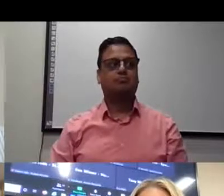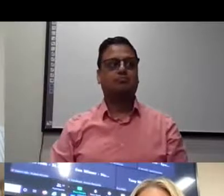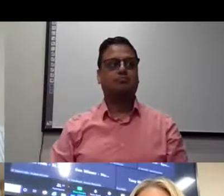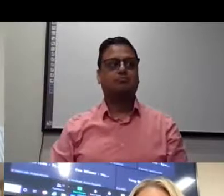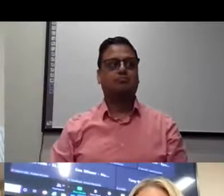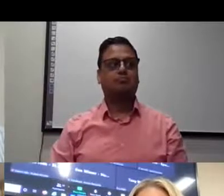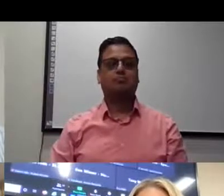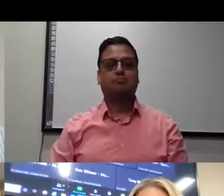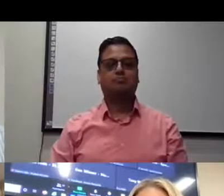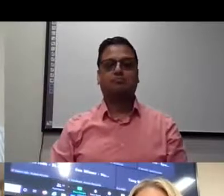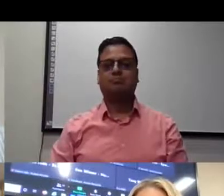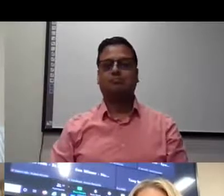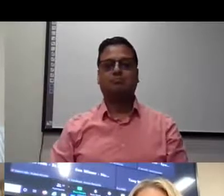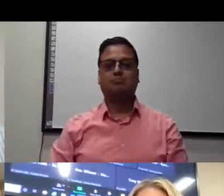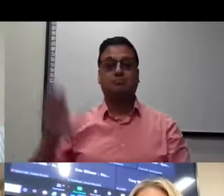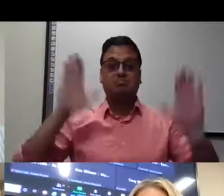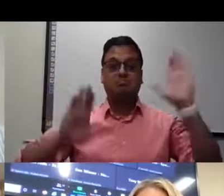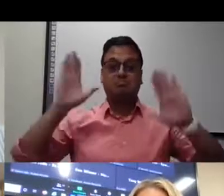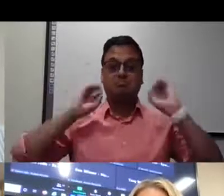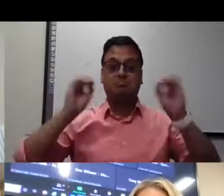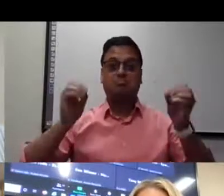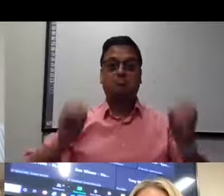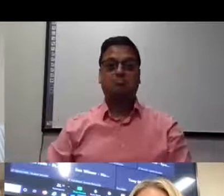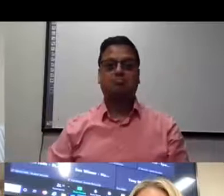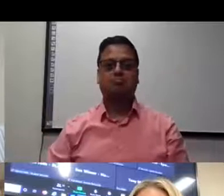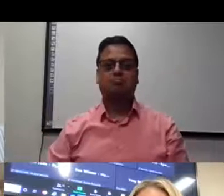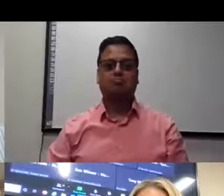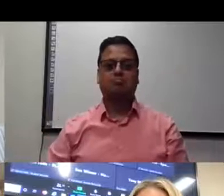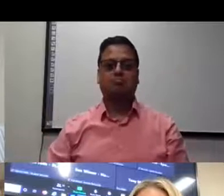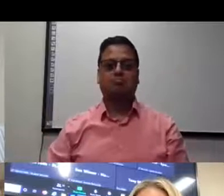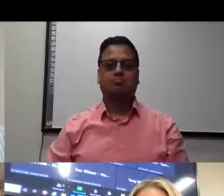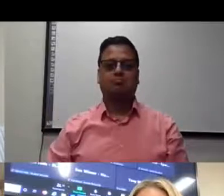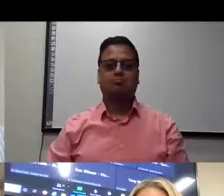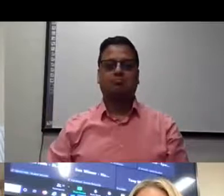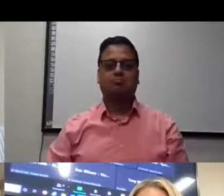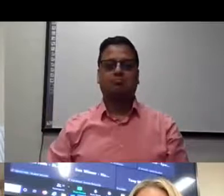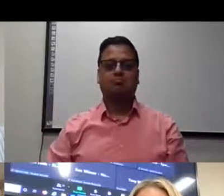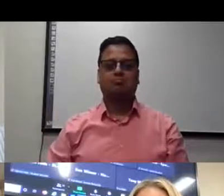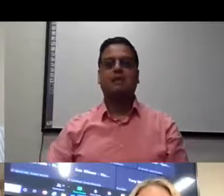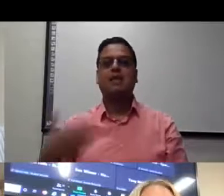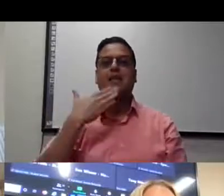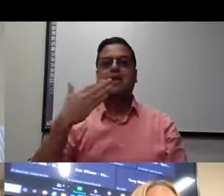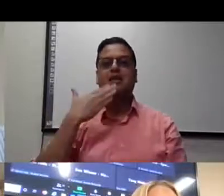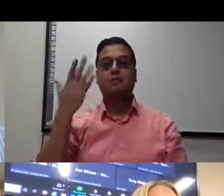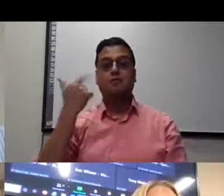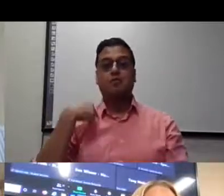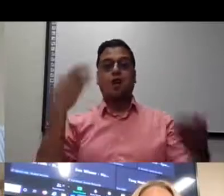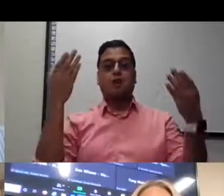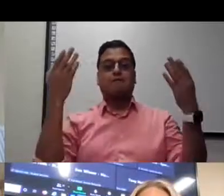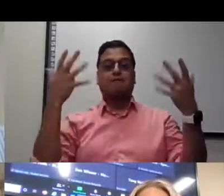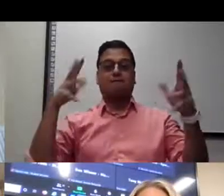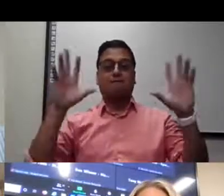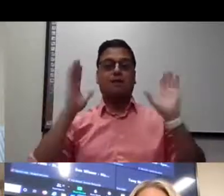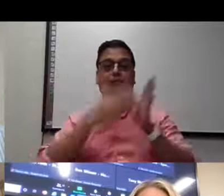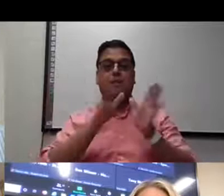All right, President Chin, we have no other hands for comment on this item. Great, thank you. Before I close public comment on this item,